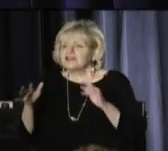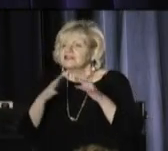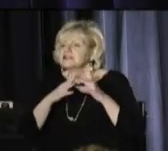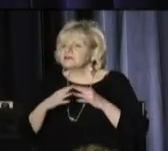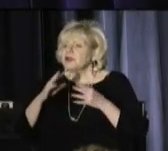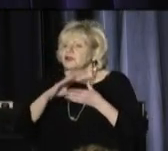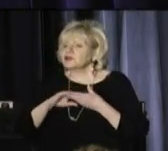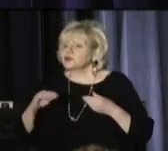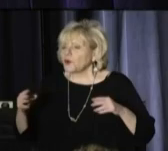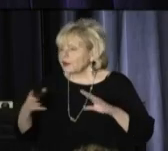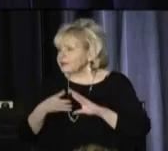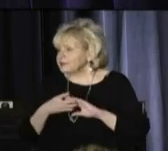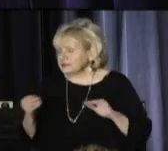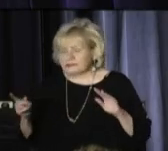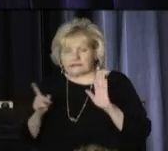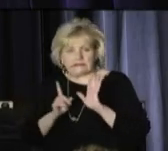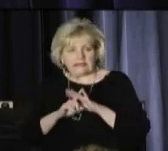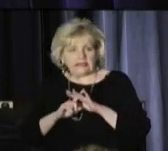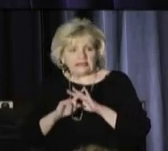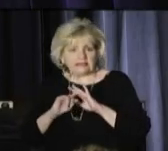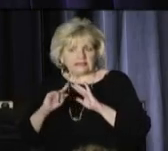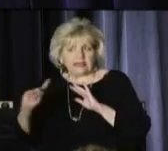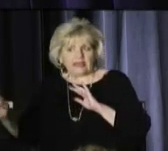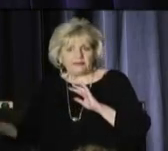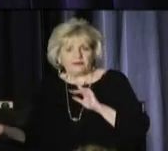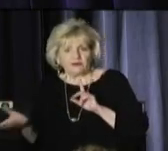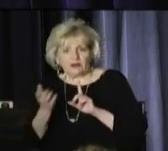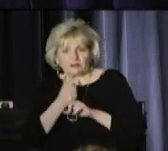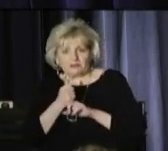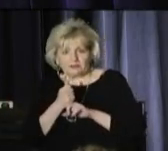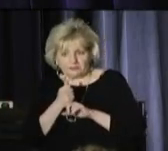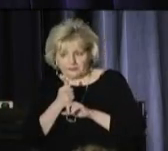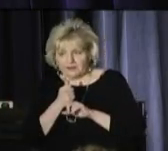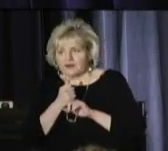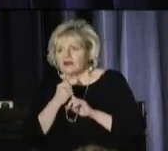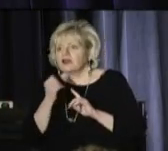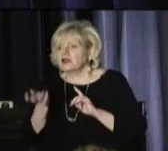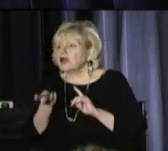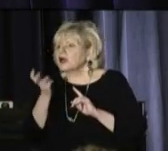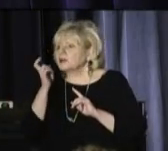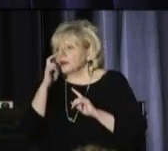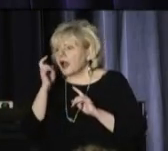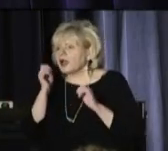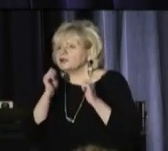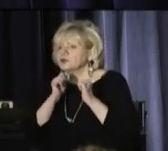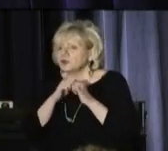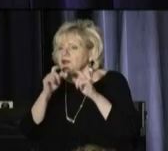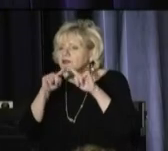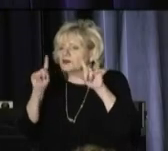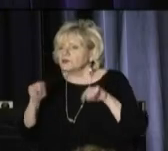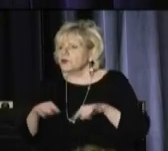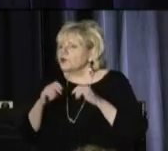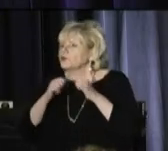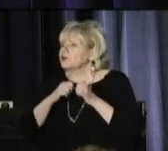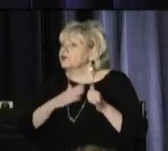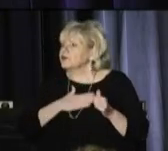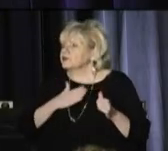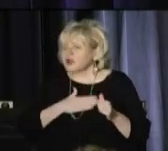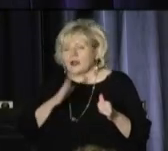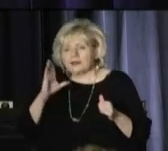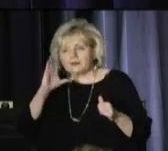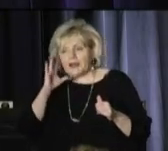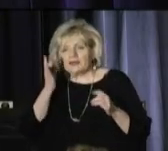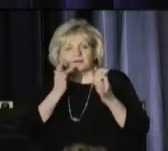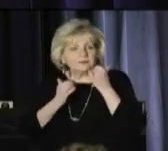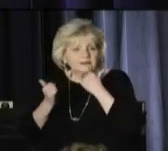is one of escape and recapture, of lying with the master like a board in his jolly bed, of